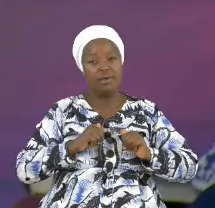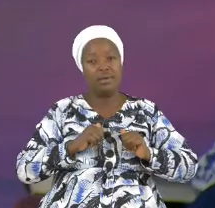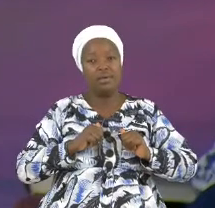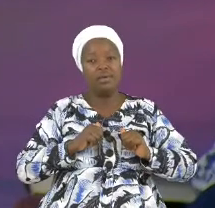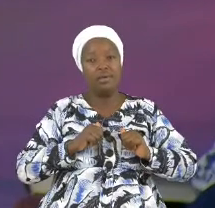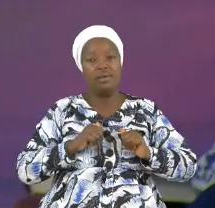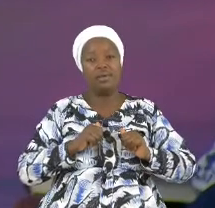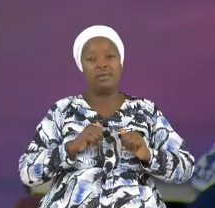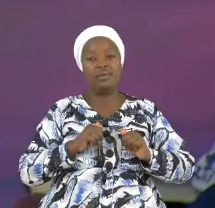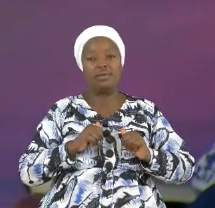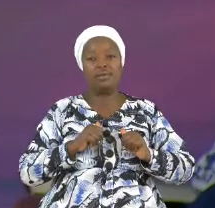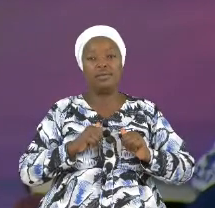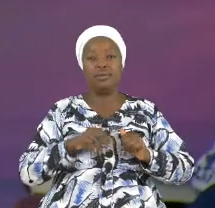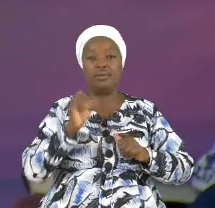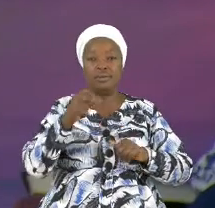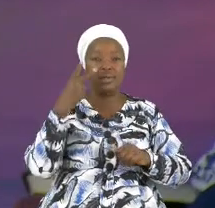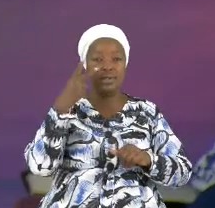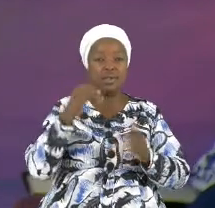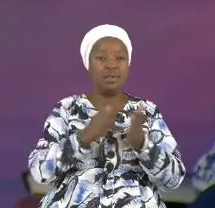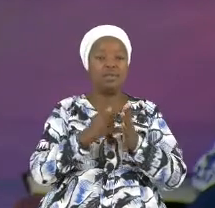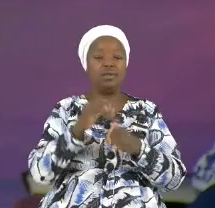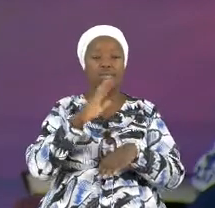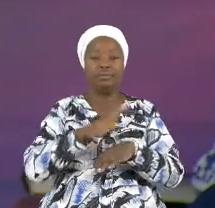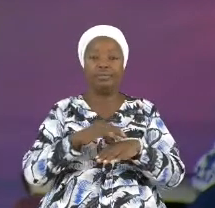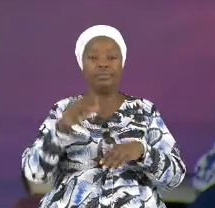You can see it on the website there.